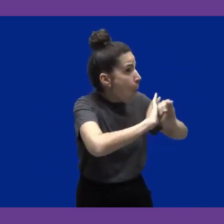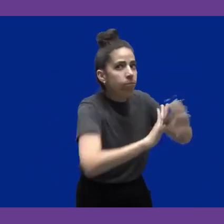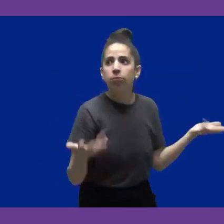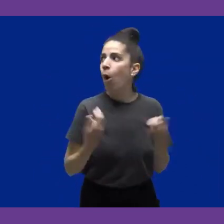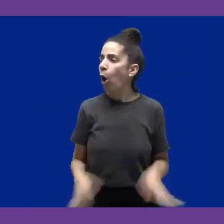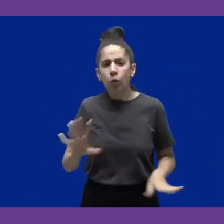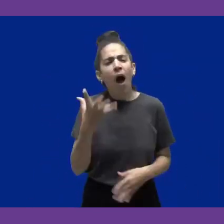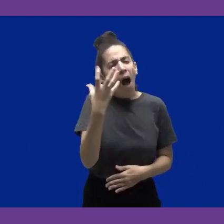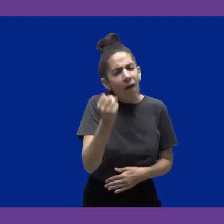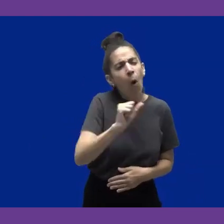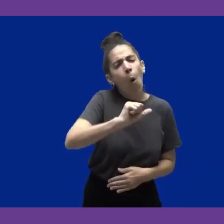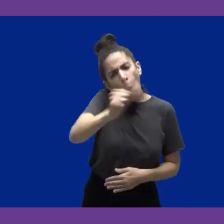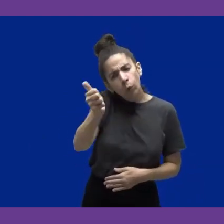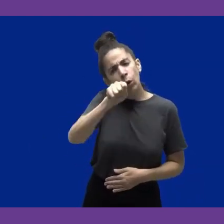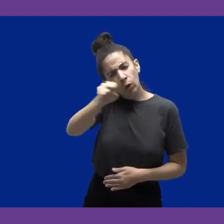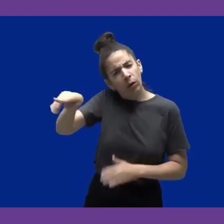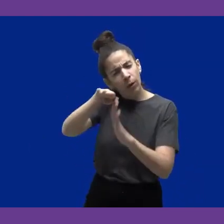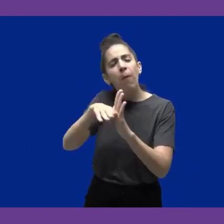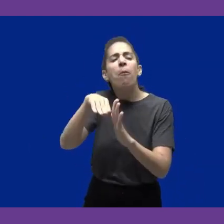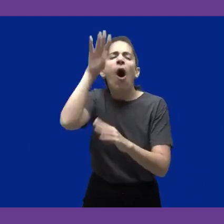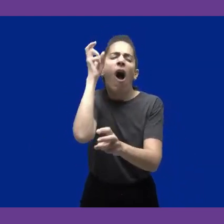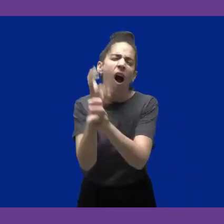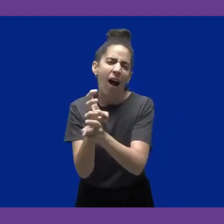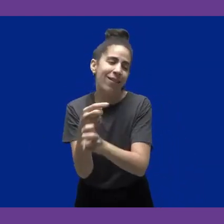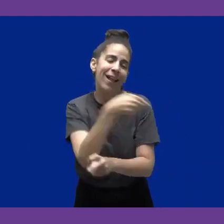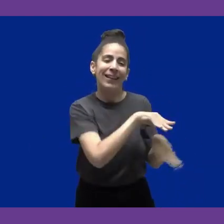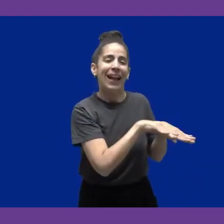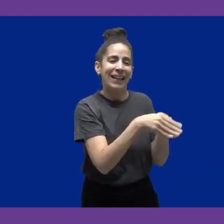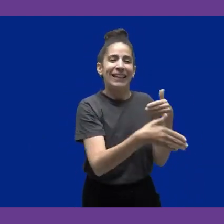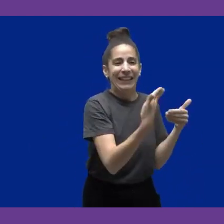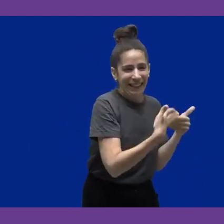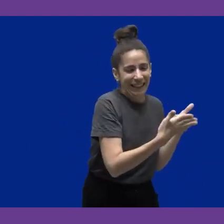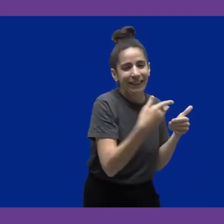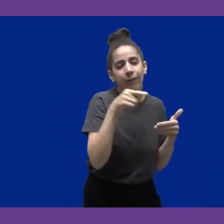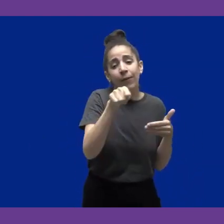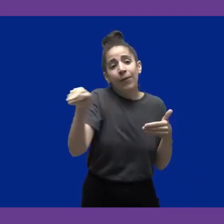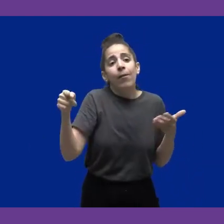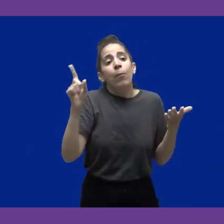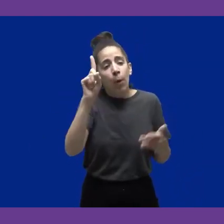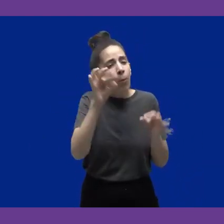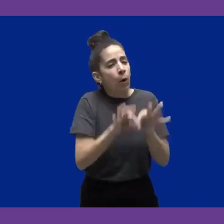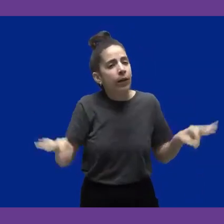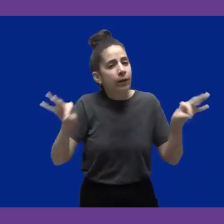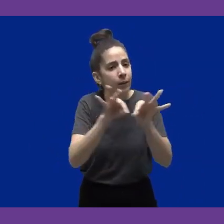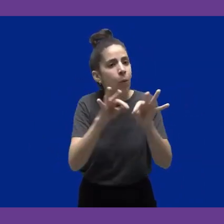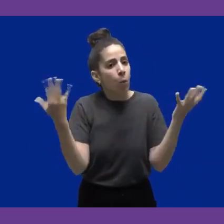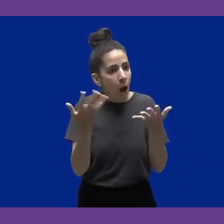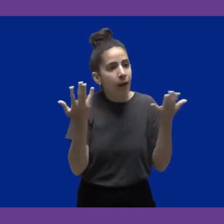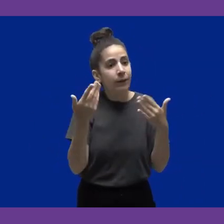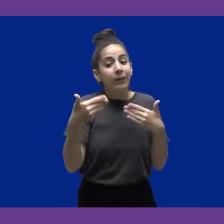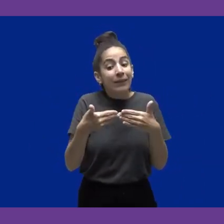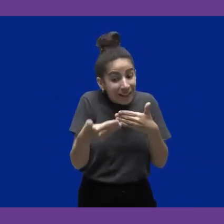the important thing is that it would be great if we have the documents on time, but they are not going to be on time. And in